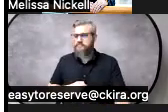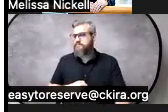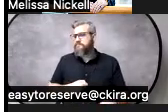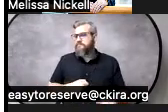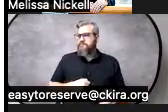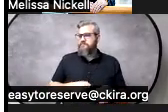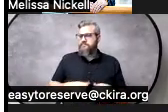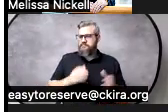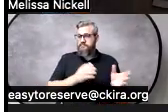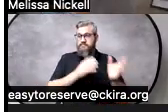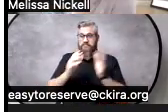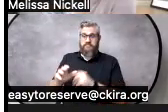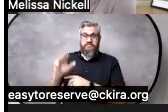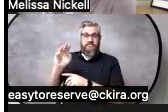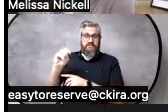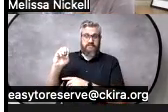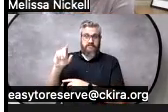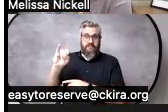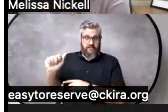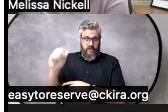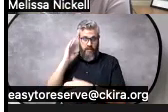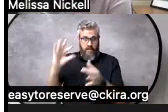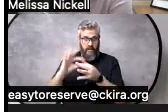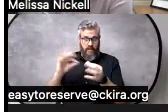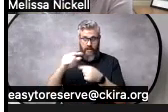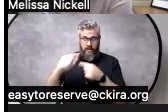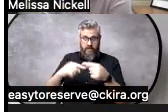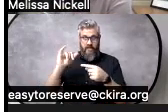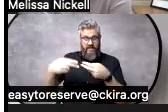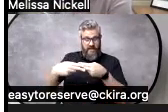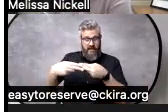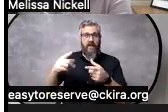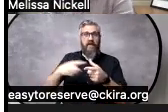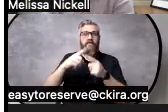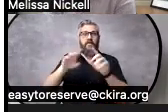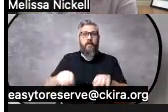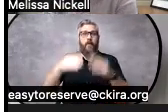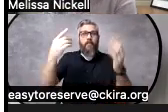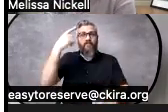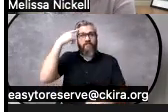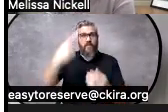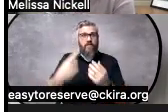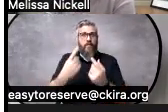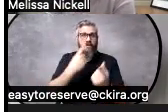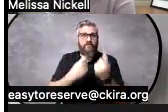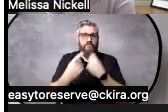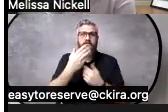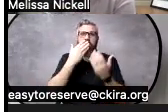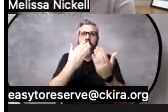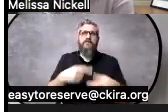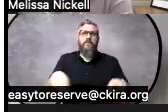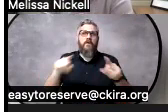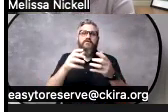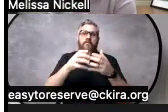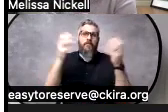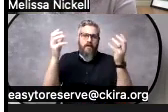Melissa's going to talk about this slide, and then we're going to open up the floor for questions. Thank you all so much.